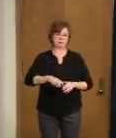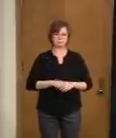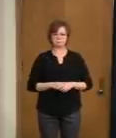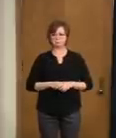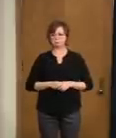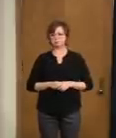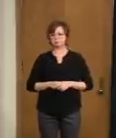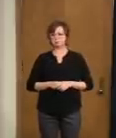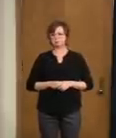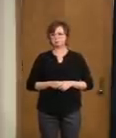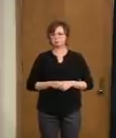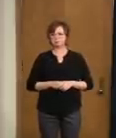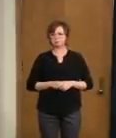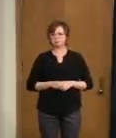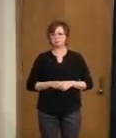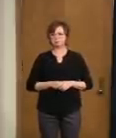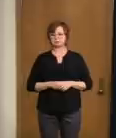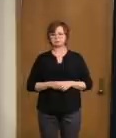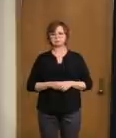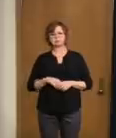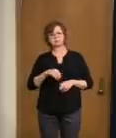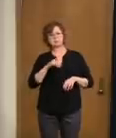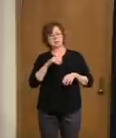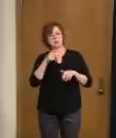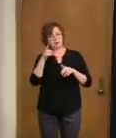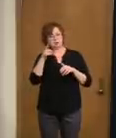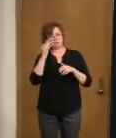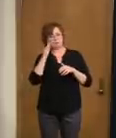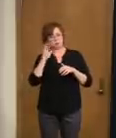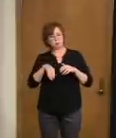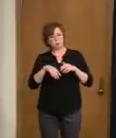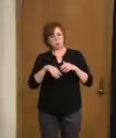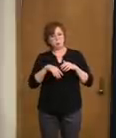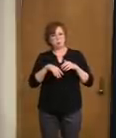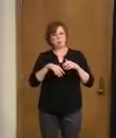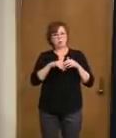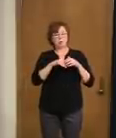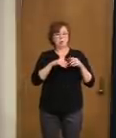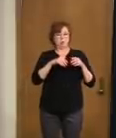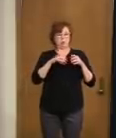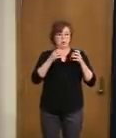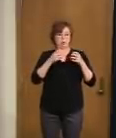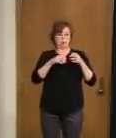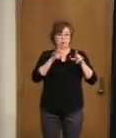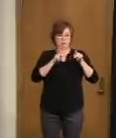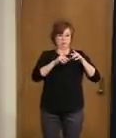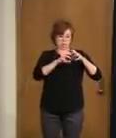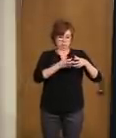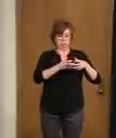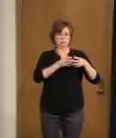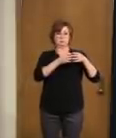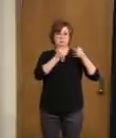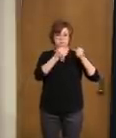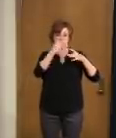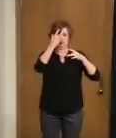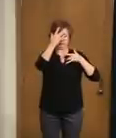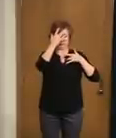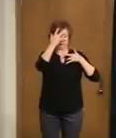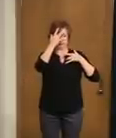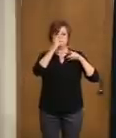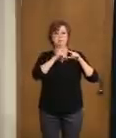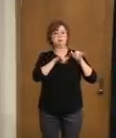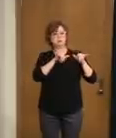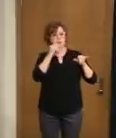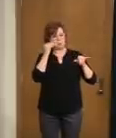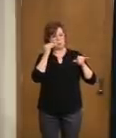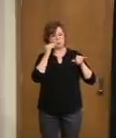And then, there's always a 1 to 2 week lag, but our hospitalizations and ICU admissions have been the